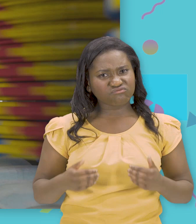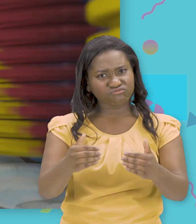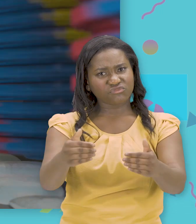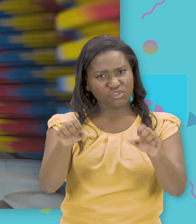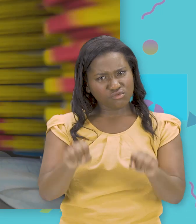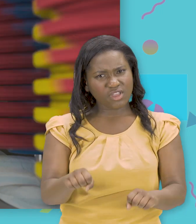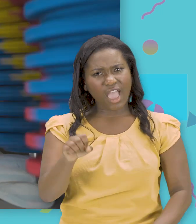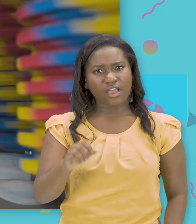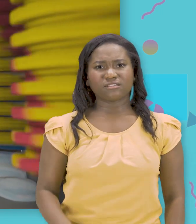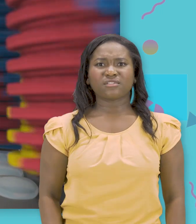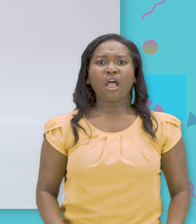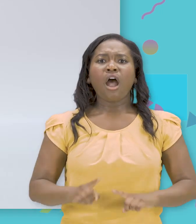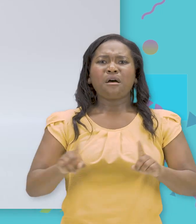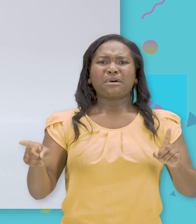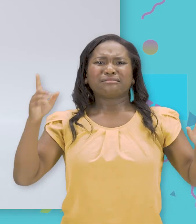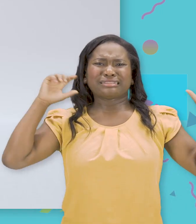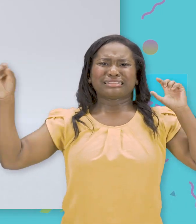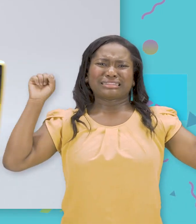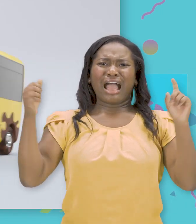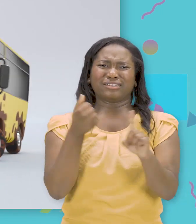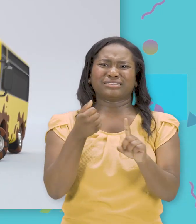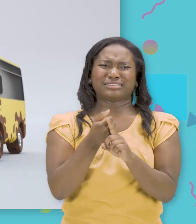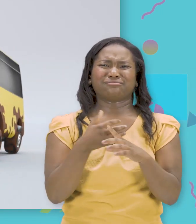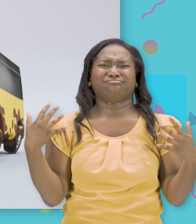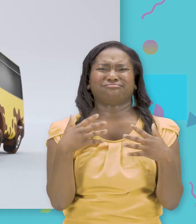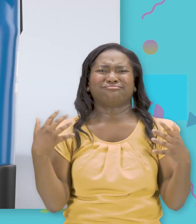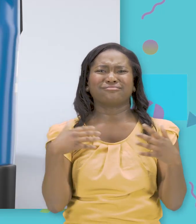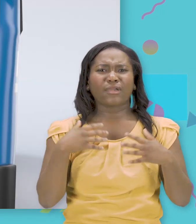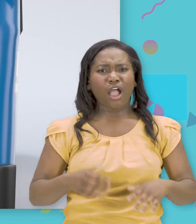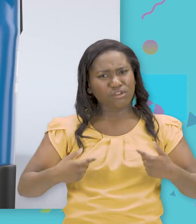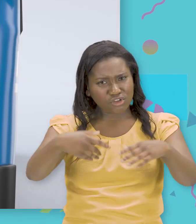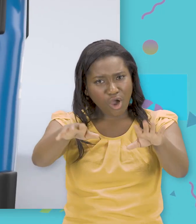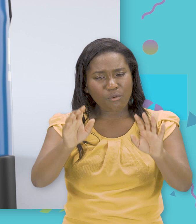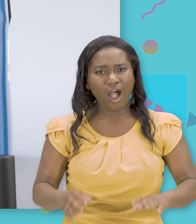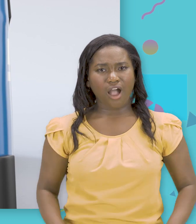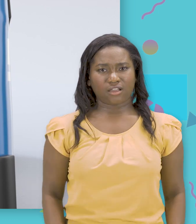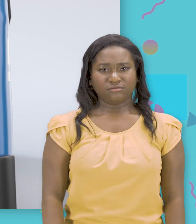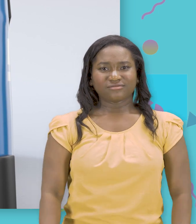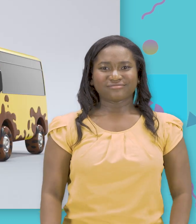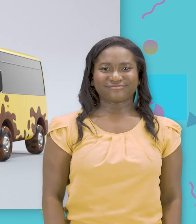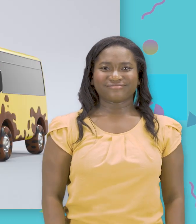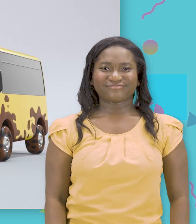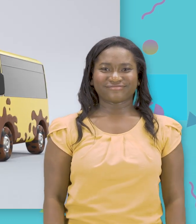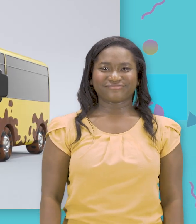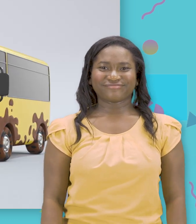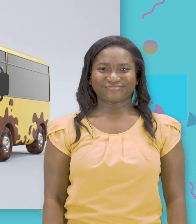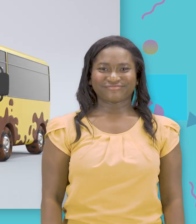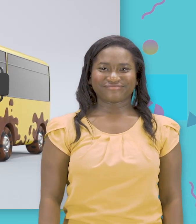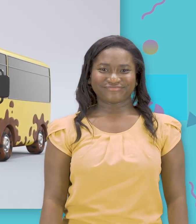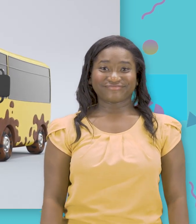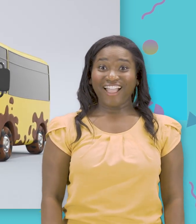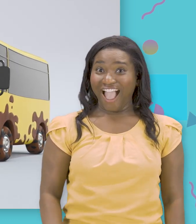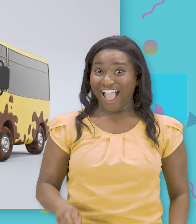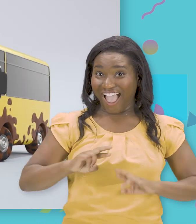Huh? But the sounds are so scary. Go on, Buster, you can do it. You're almost